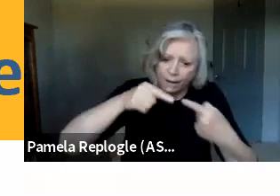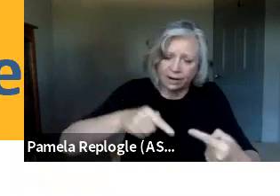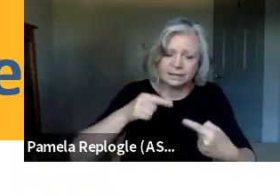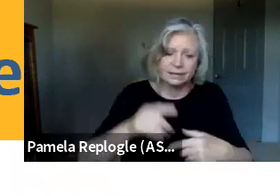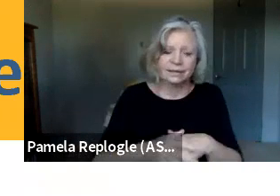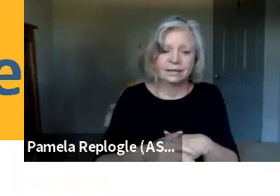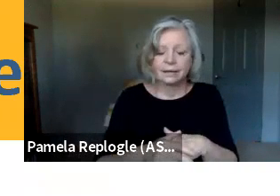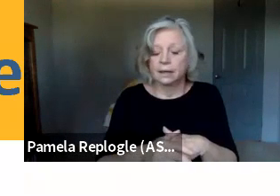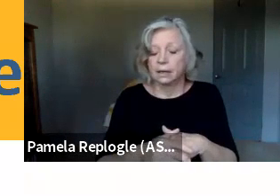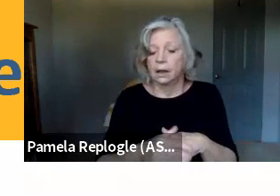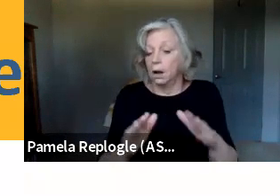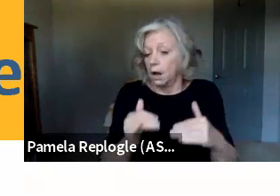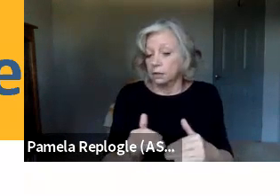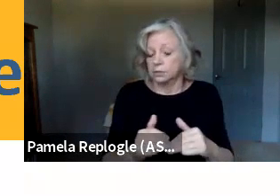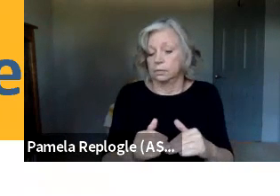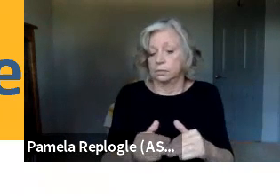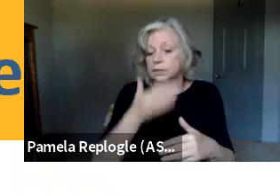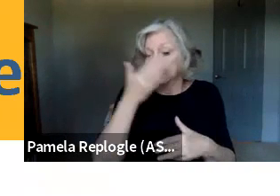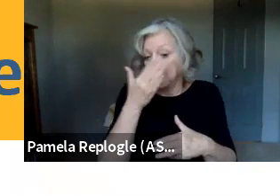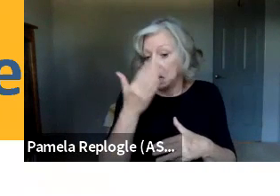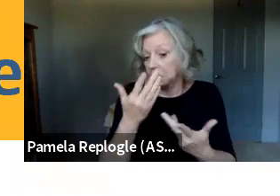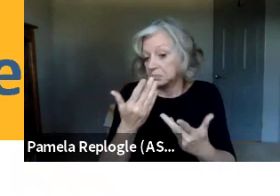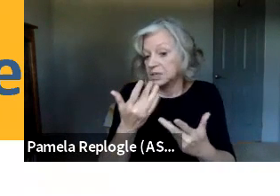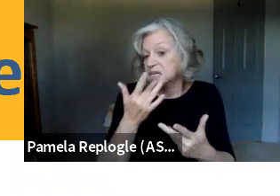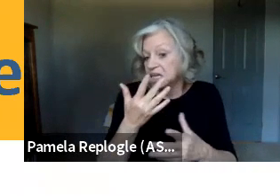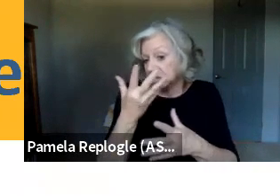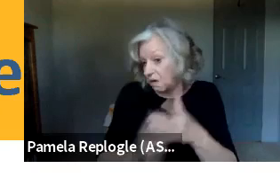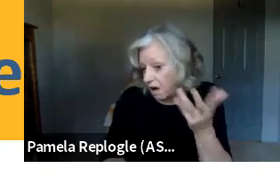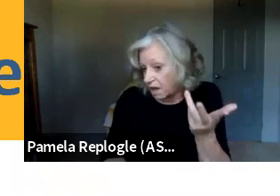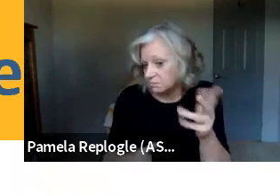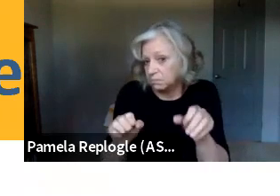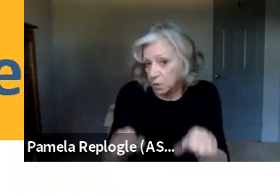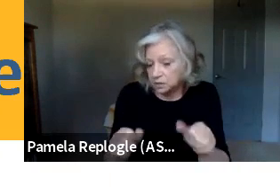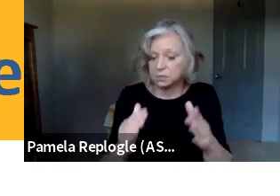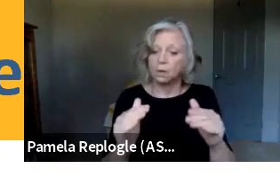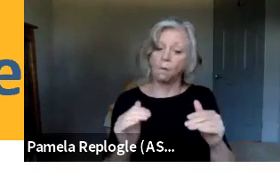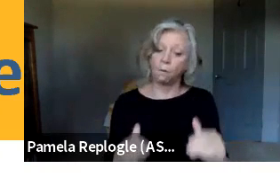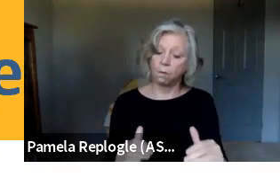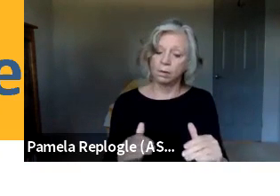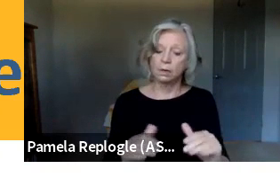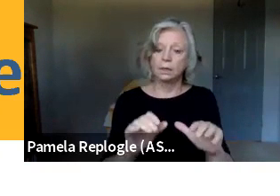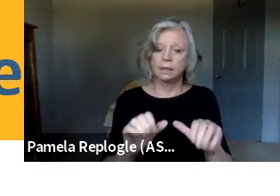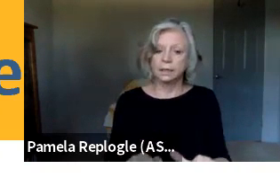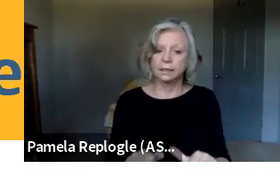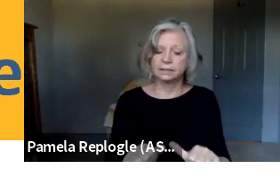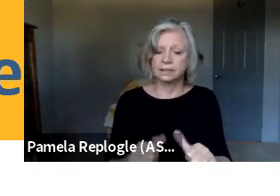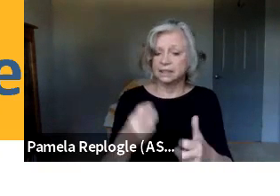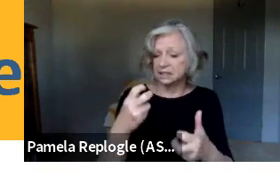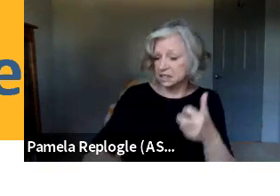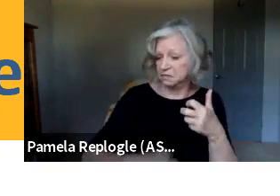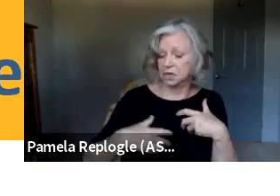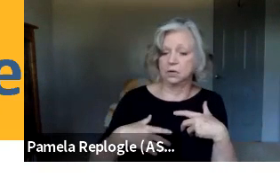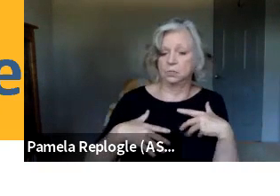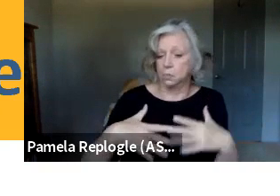It can cause a loss of taste or smell. It can cause congestion, runny nose, sort of